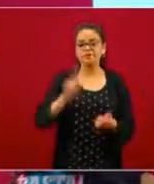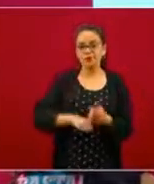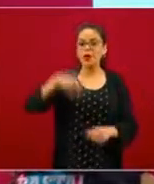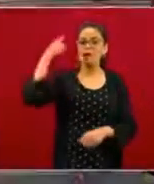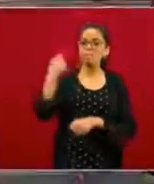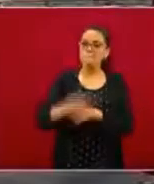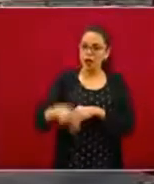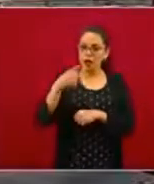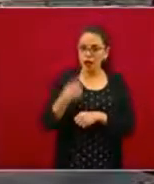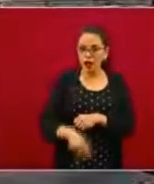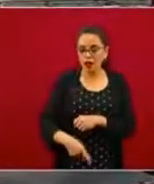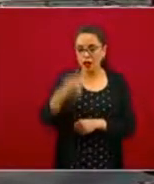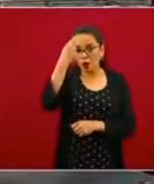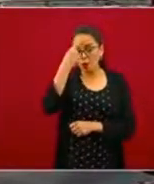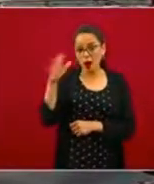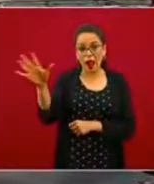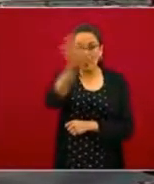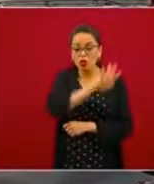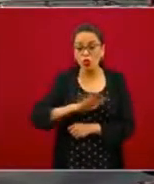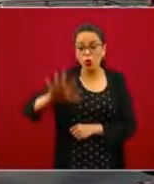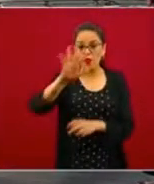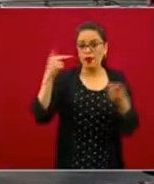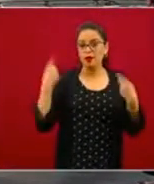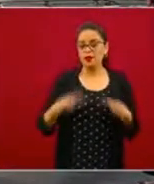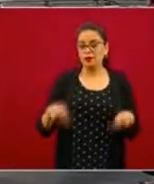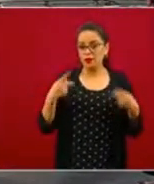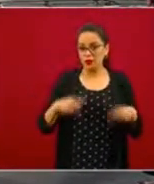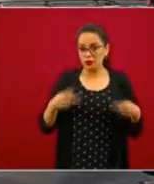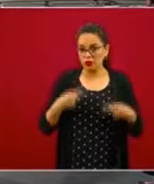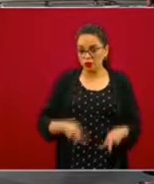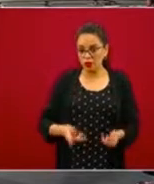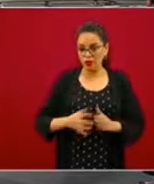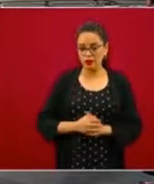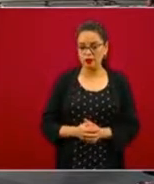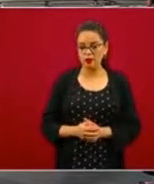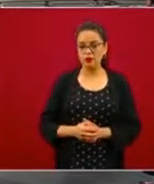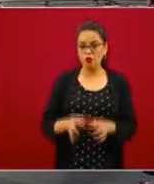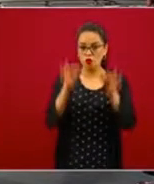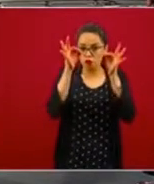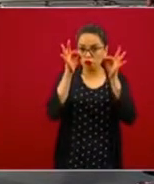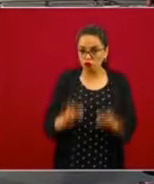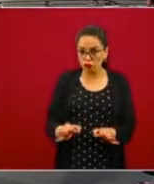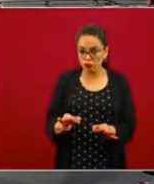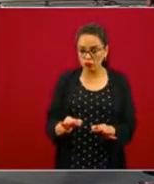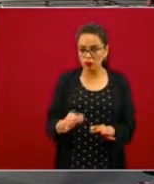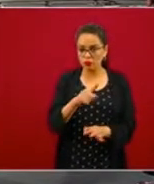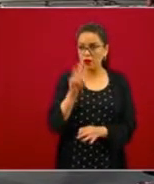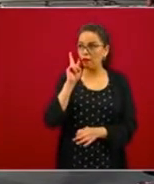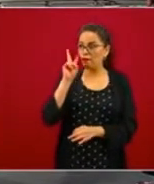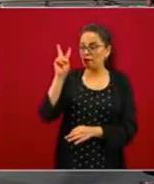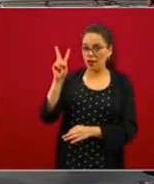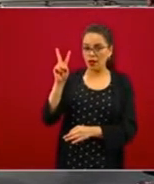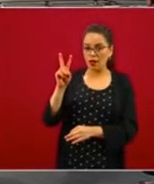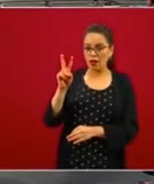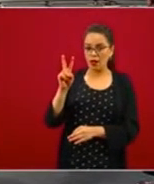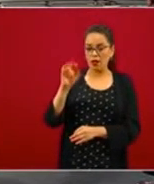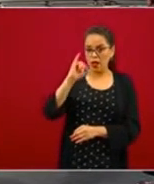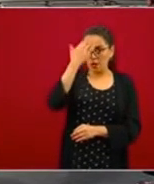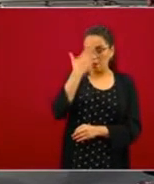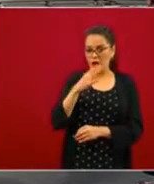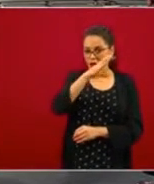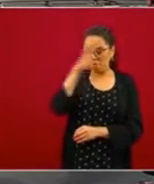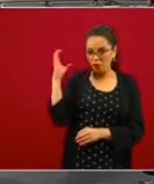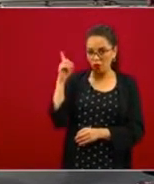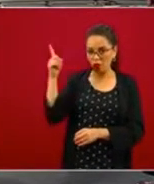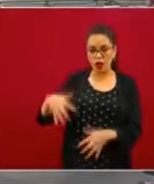risk personas. for Aquí people. pongo algunos ejemplos Here are reales some de algunas plantas real que ya hemos examples of some estado of en the contacto con plants ellas. that we've Así se visited. entraba una planta antes. That's